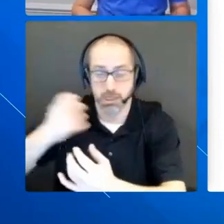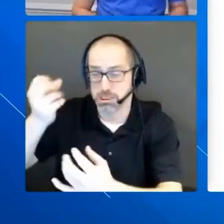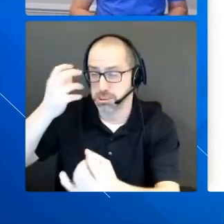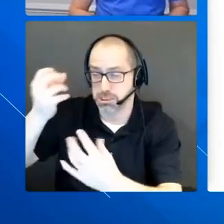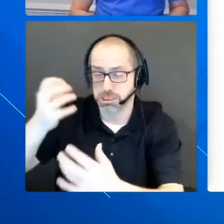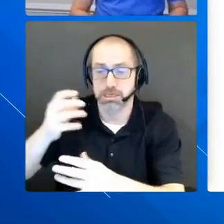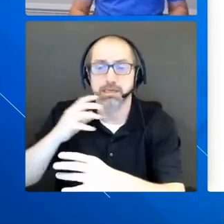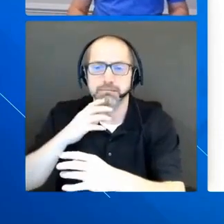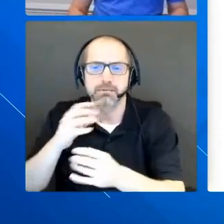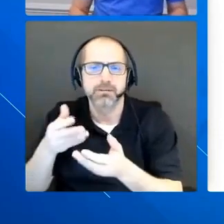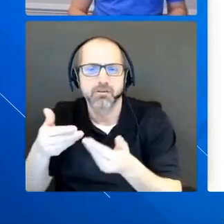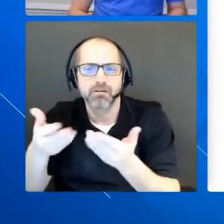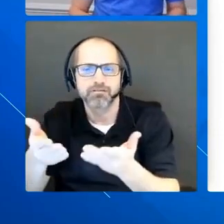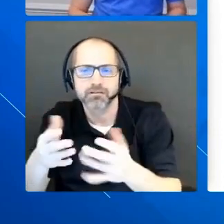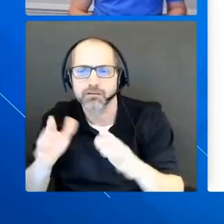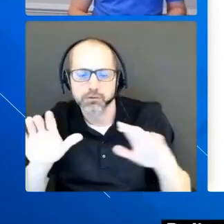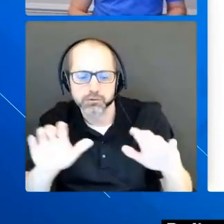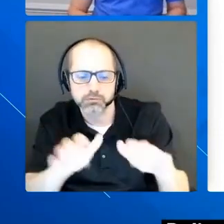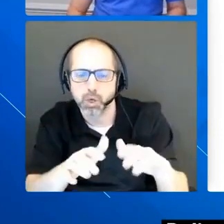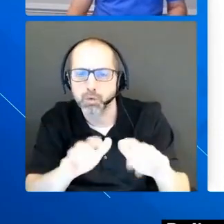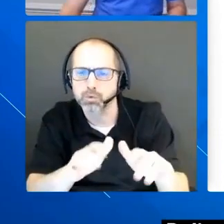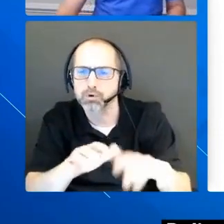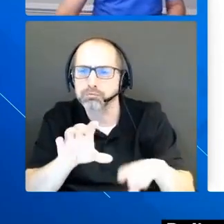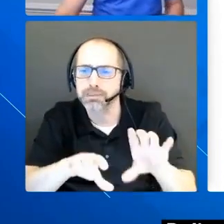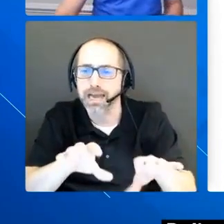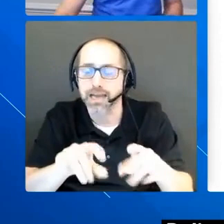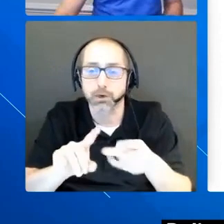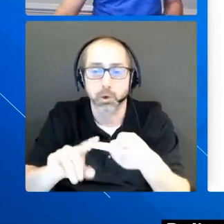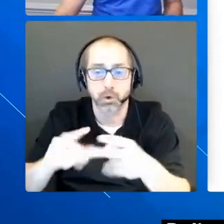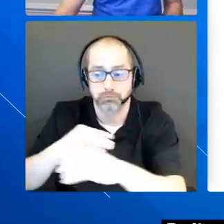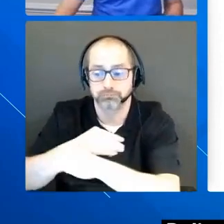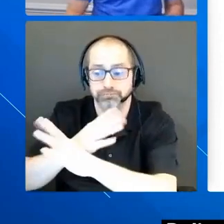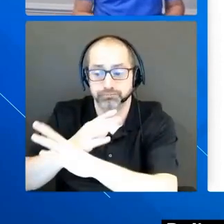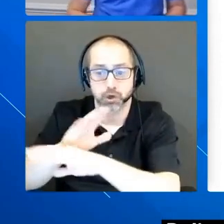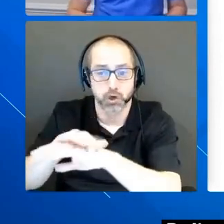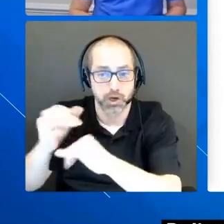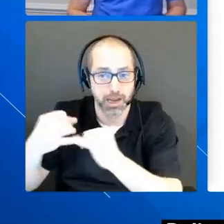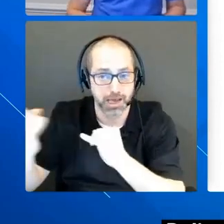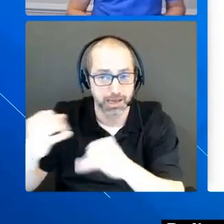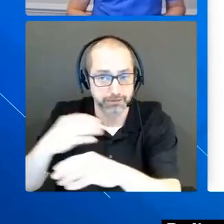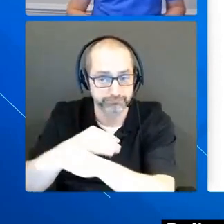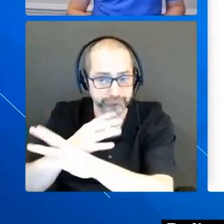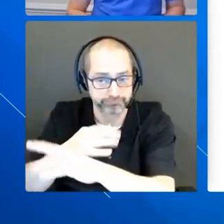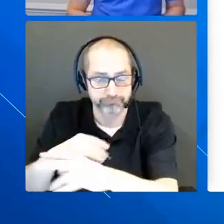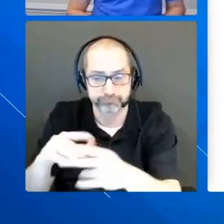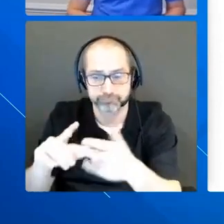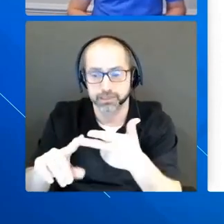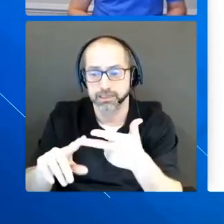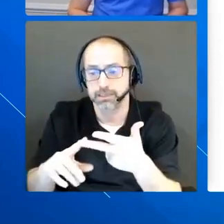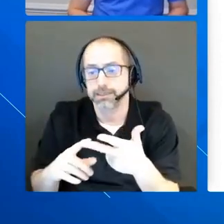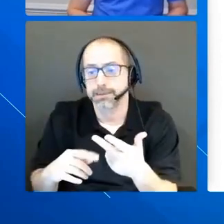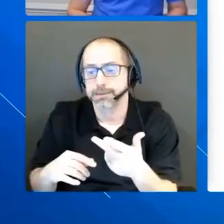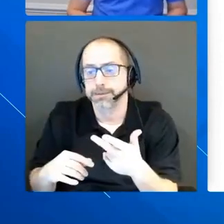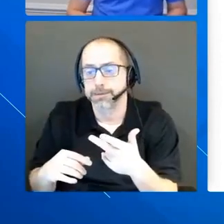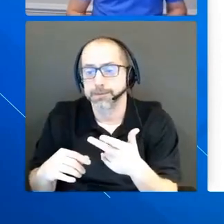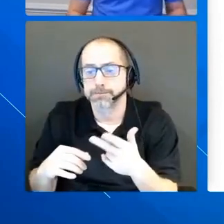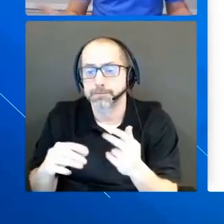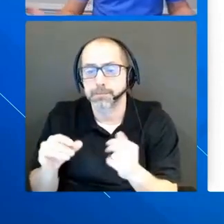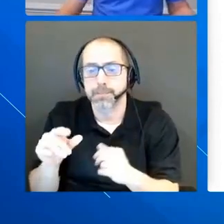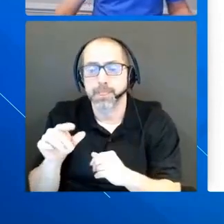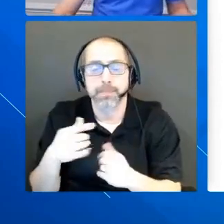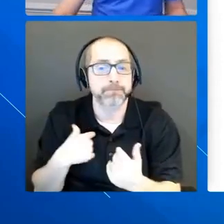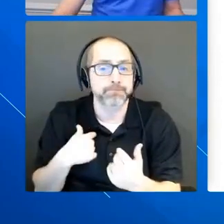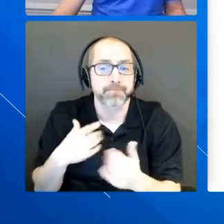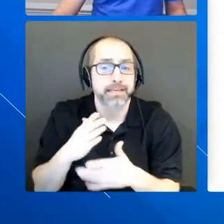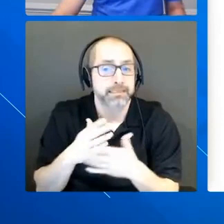groups to chat. Deliver some content online via webinar or on-demand video. We all do this also. I appreciate a